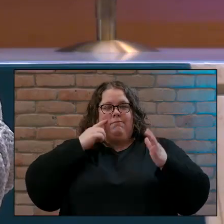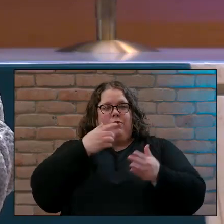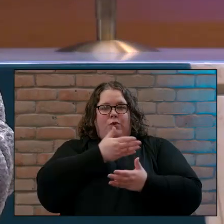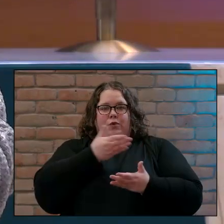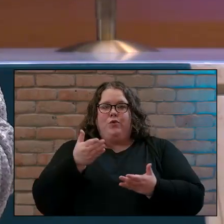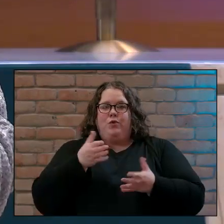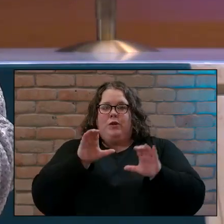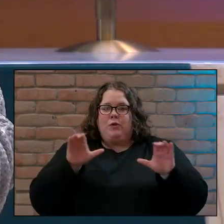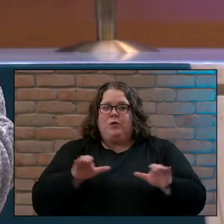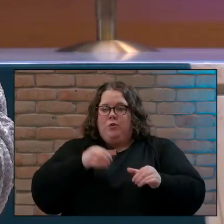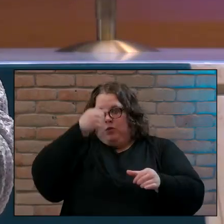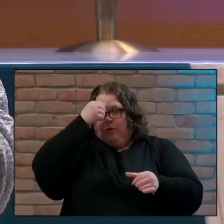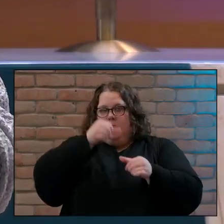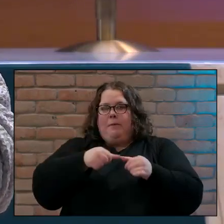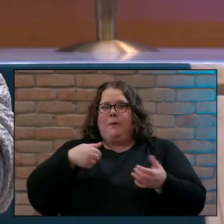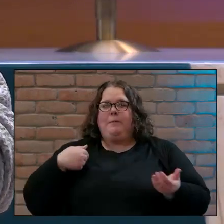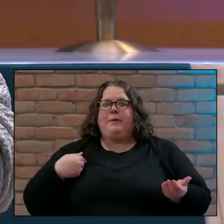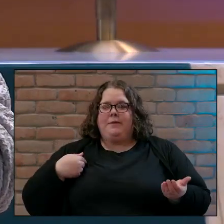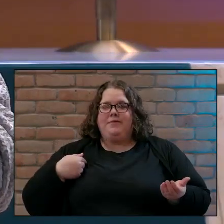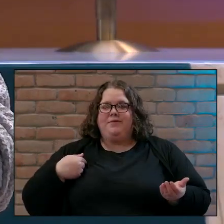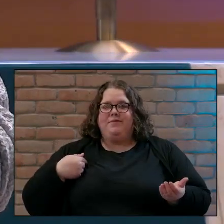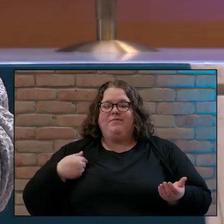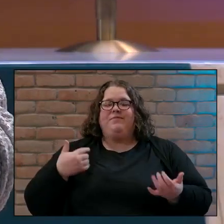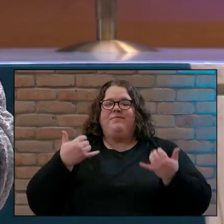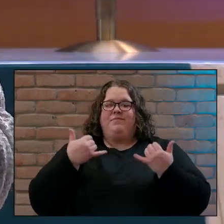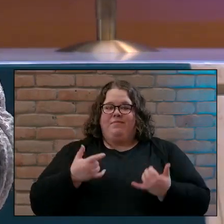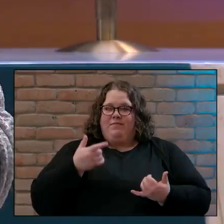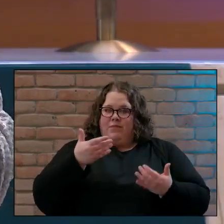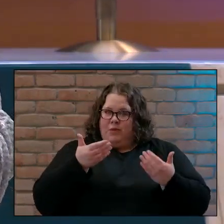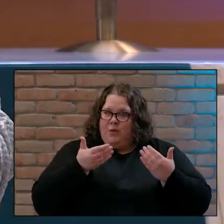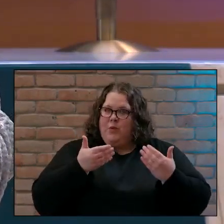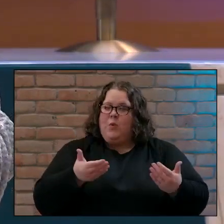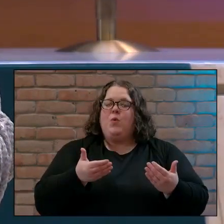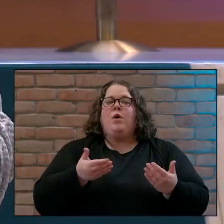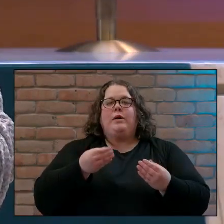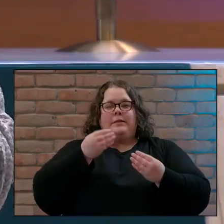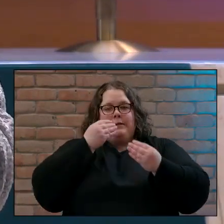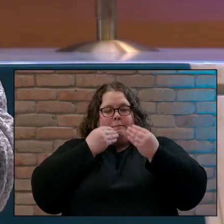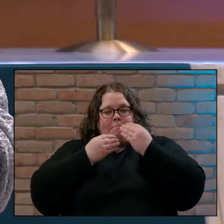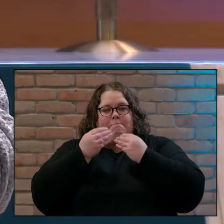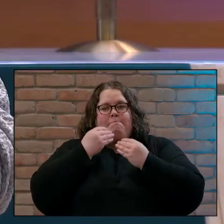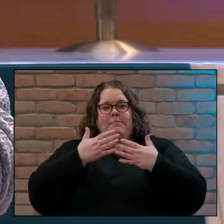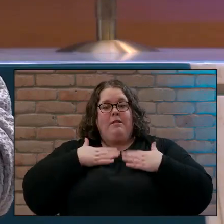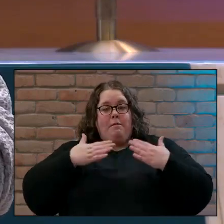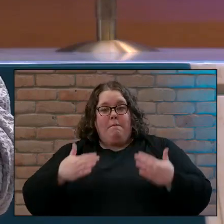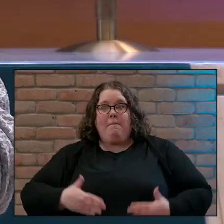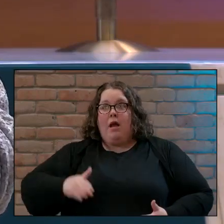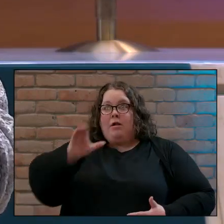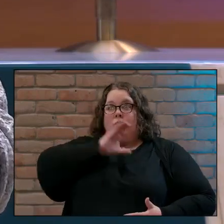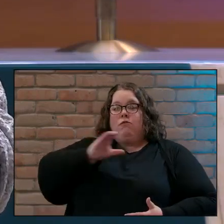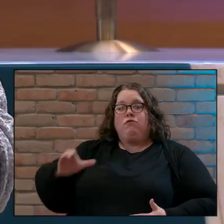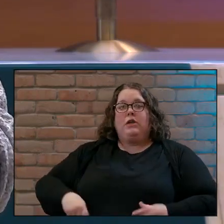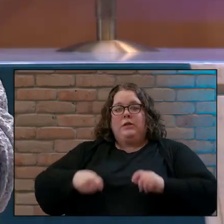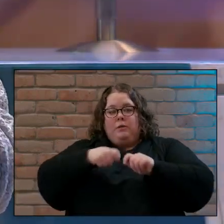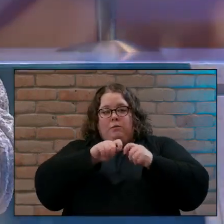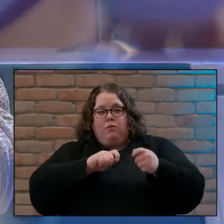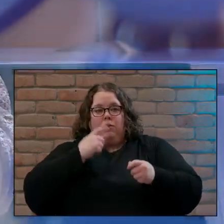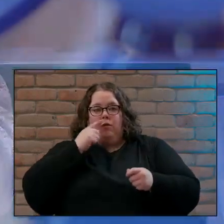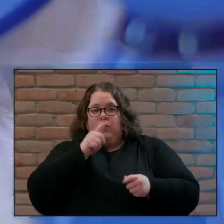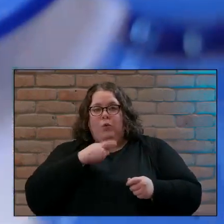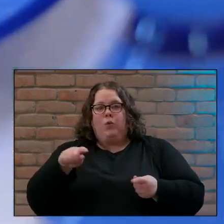of me." Now I invite you, take and eat the body of Christ broken for you for the forgiveness of